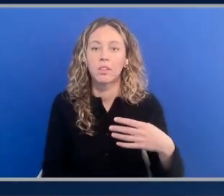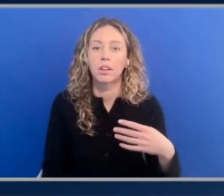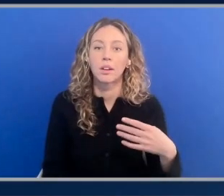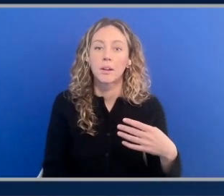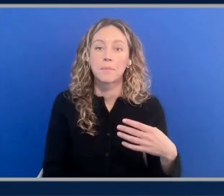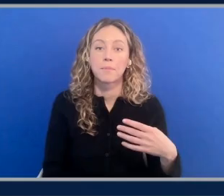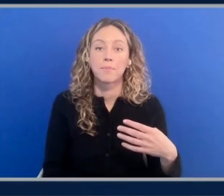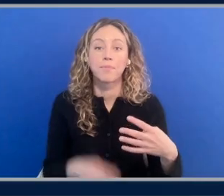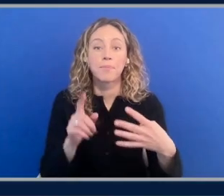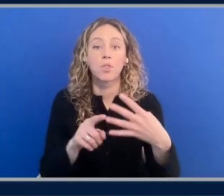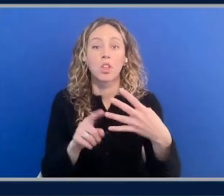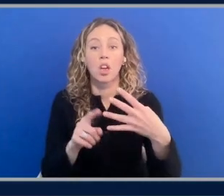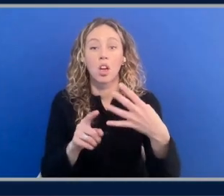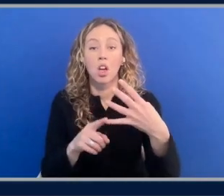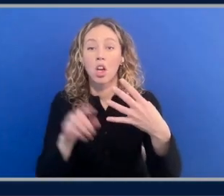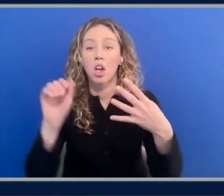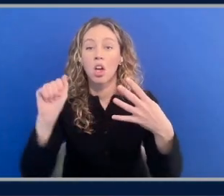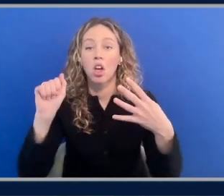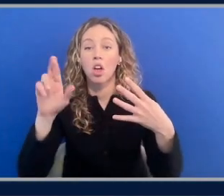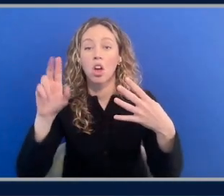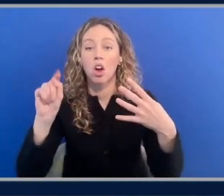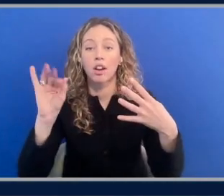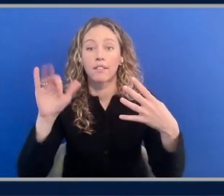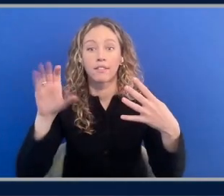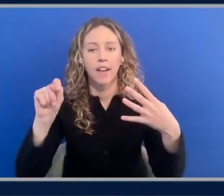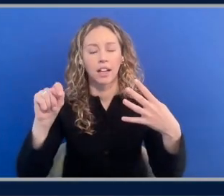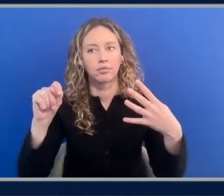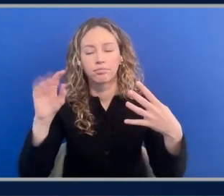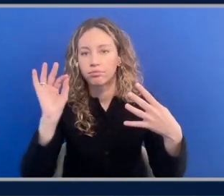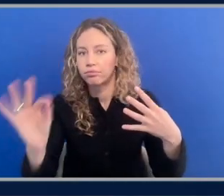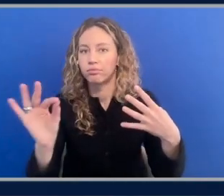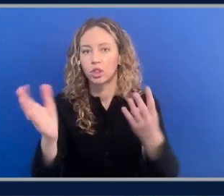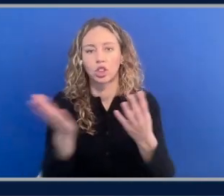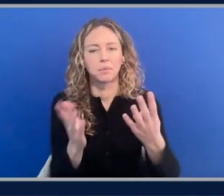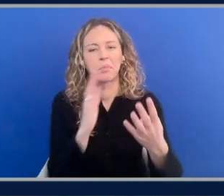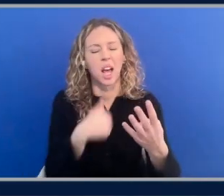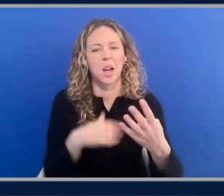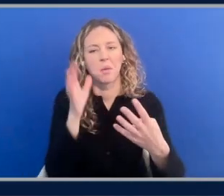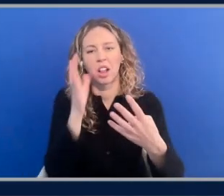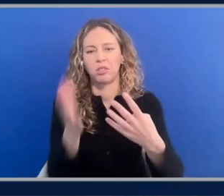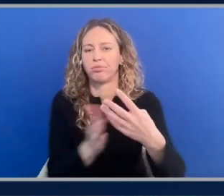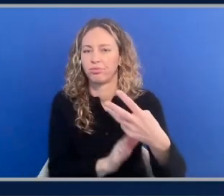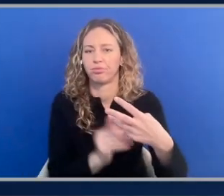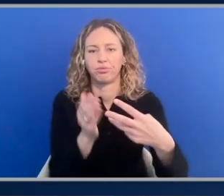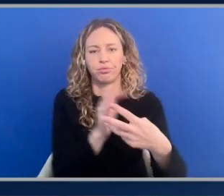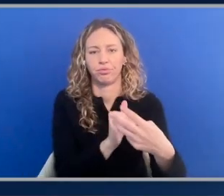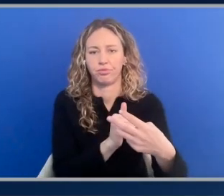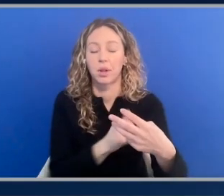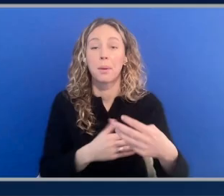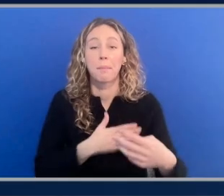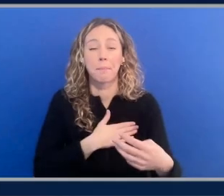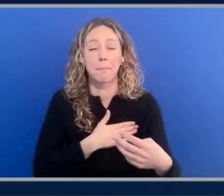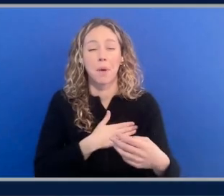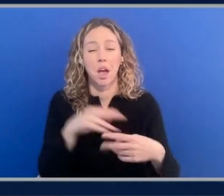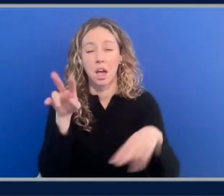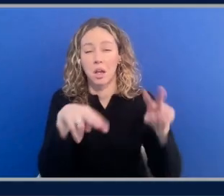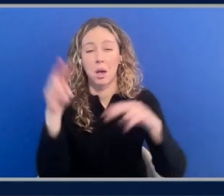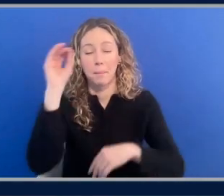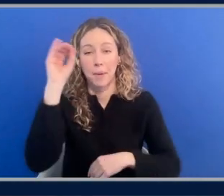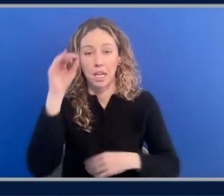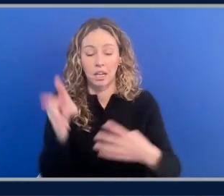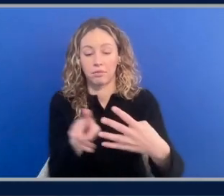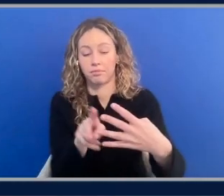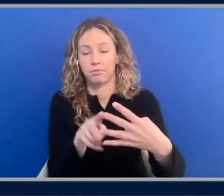AWS Artifact, also solid service, but I'm going to go ahead and throw that one to the side. So in my view, it's really between config